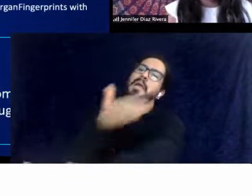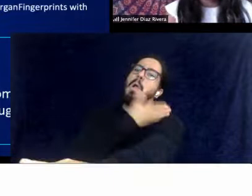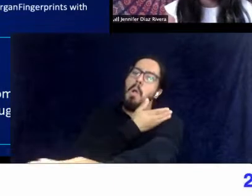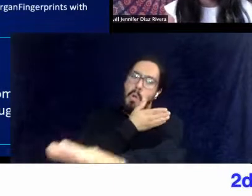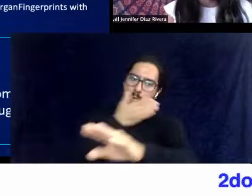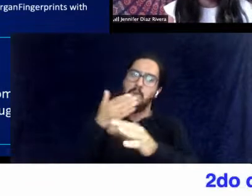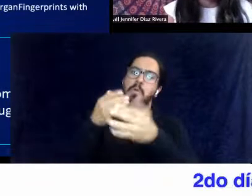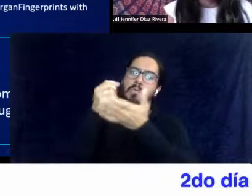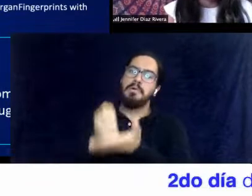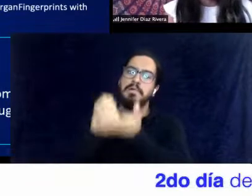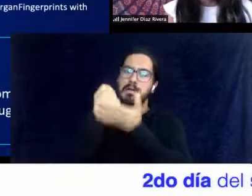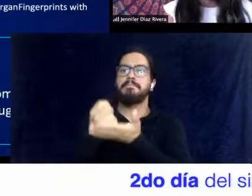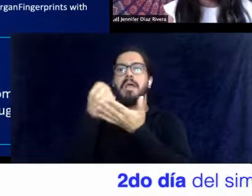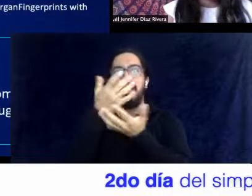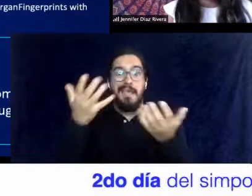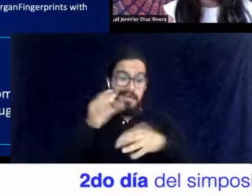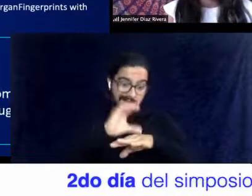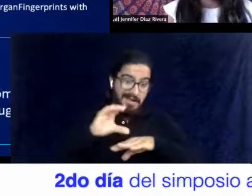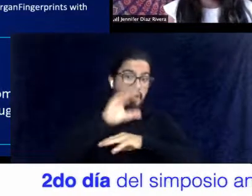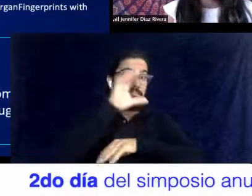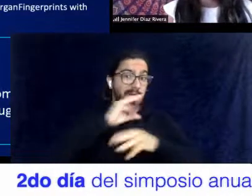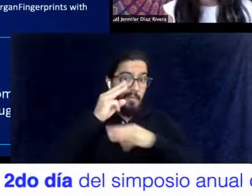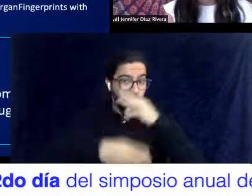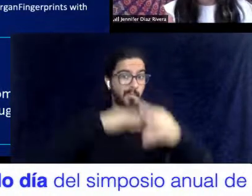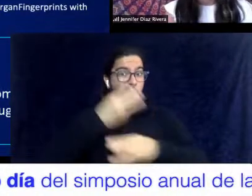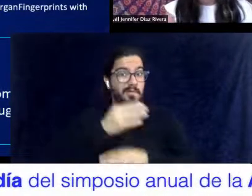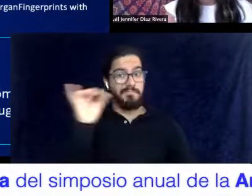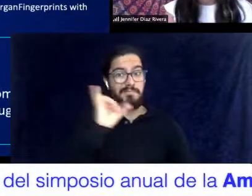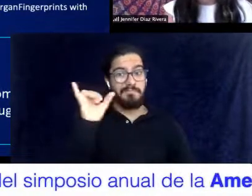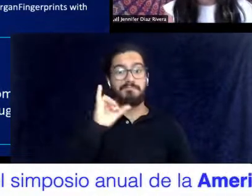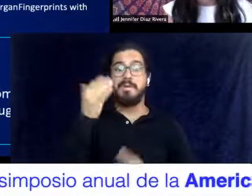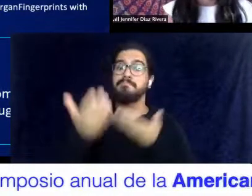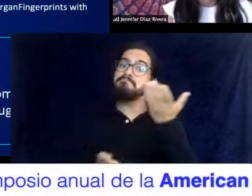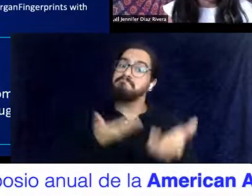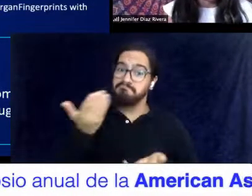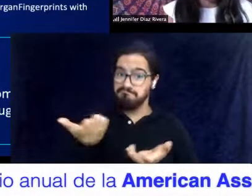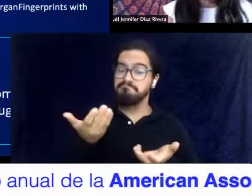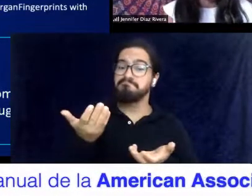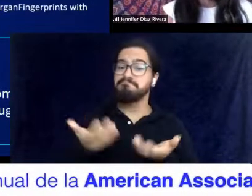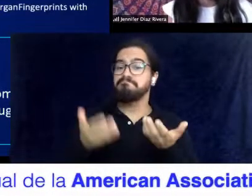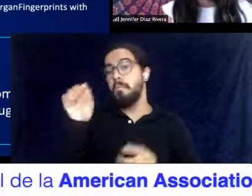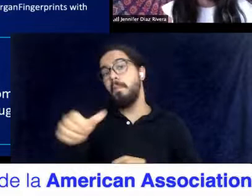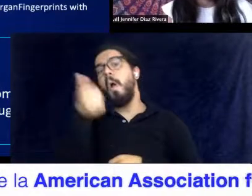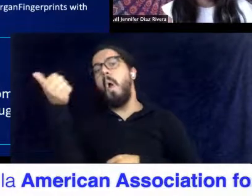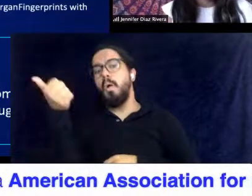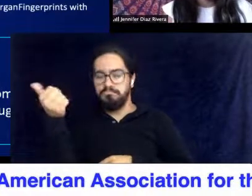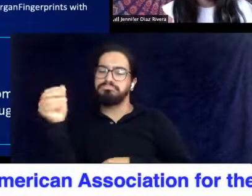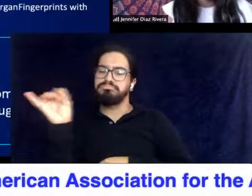Caribbean and worldwide. Also, it could be used for initial designs of preclinical strategies. Next.